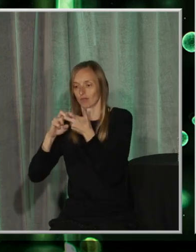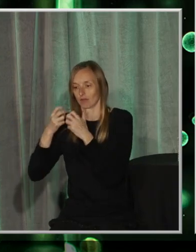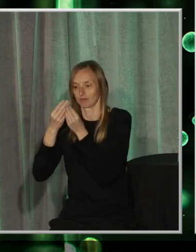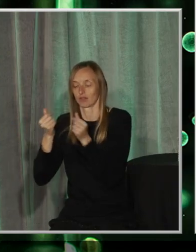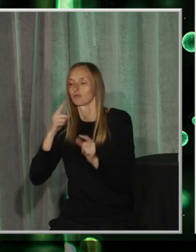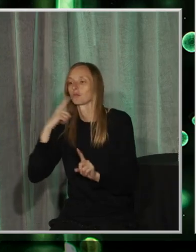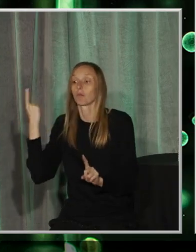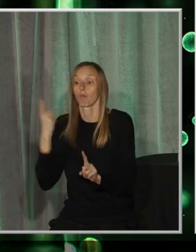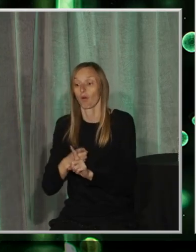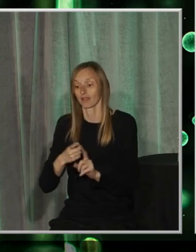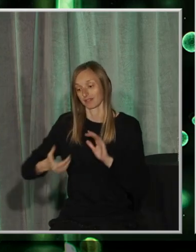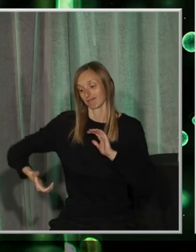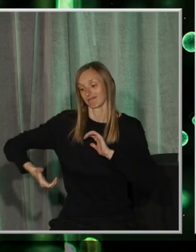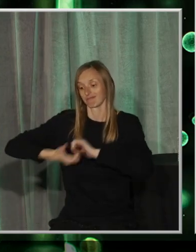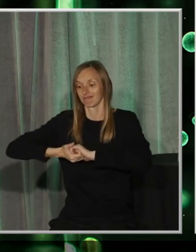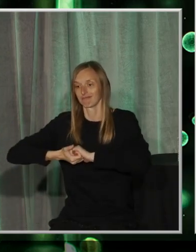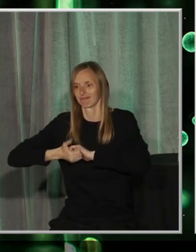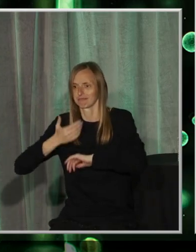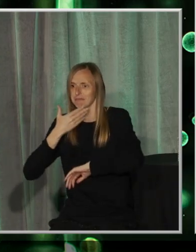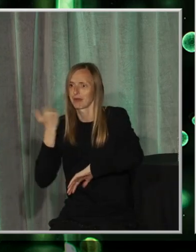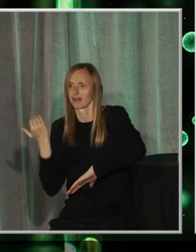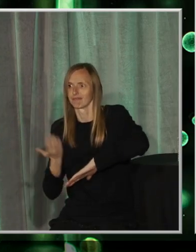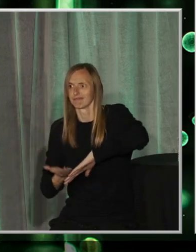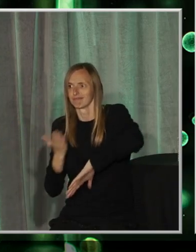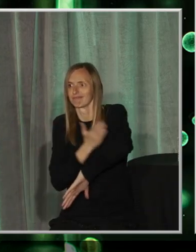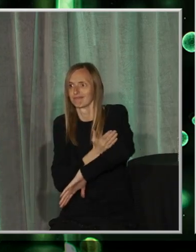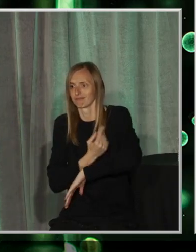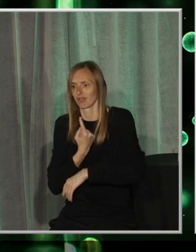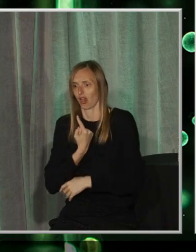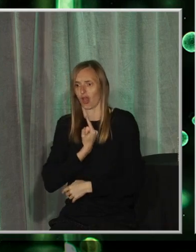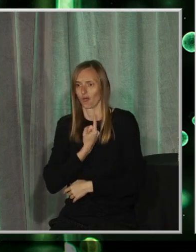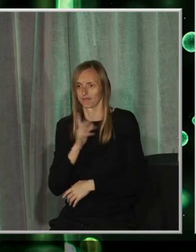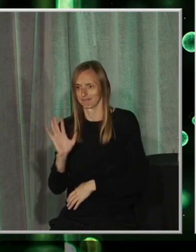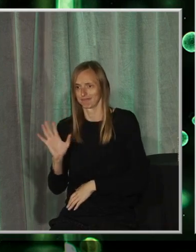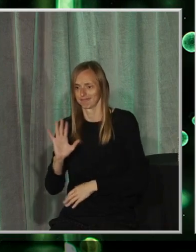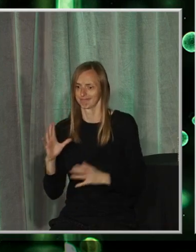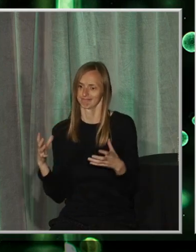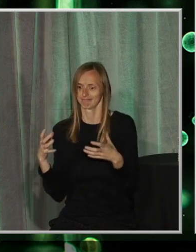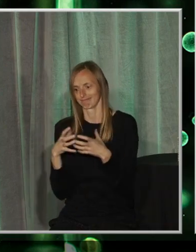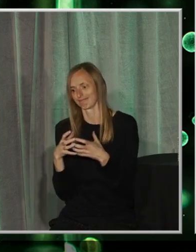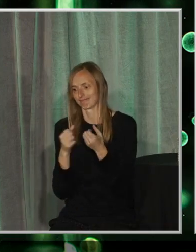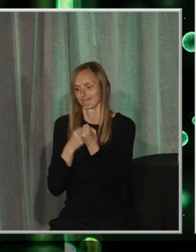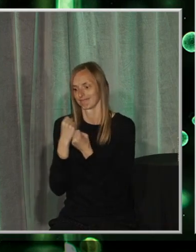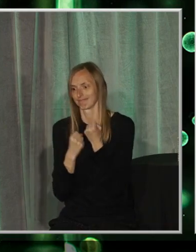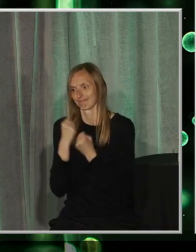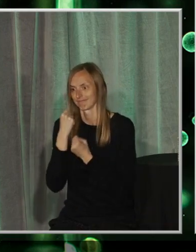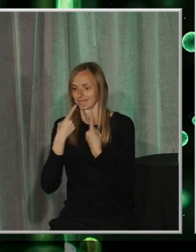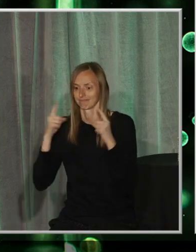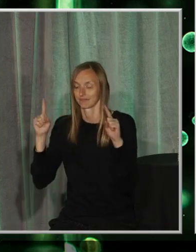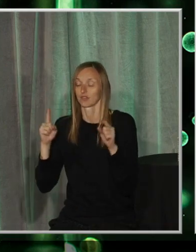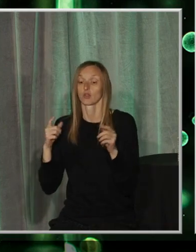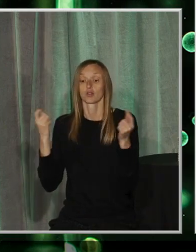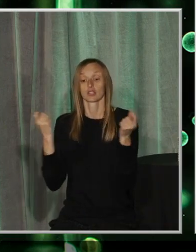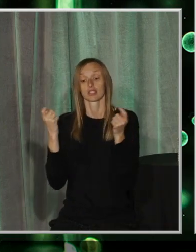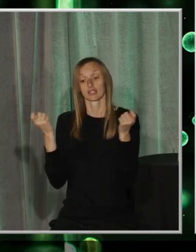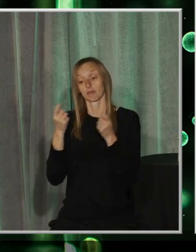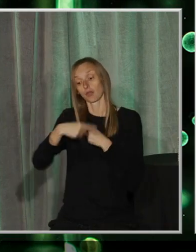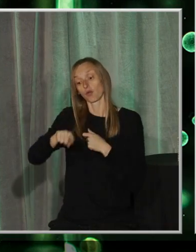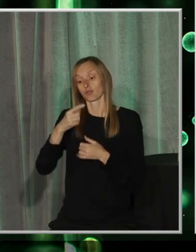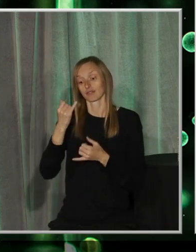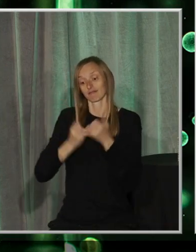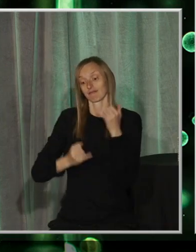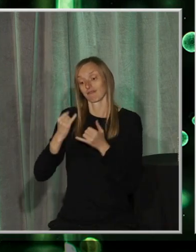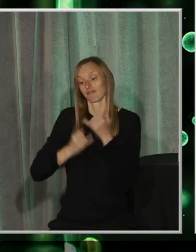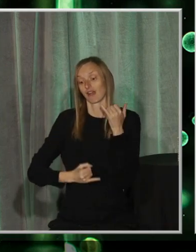are better together. And today we celebrate not just our finalist teams, but the power of collaboration that they have